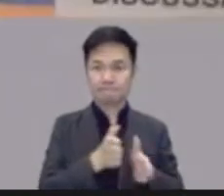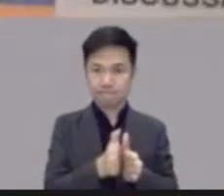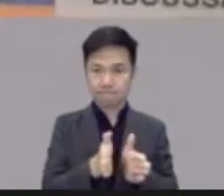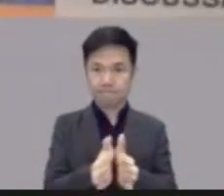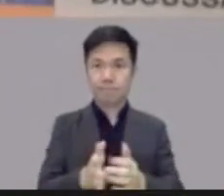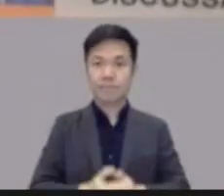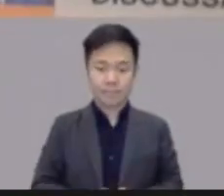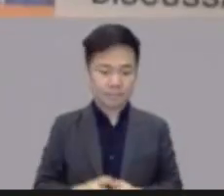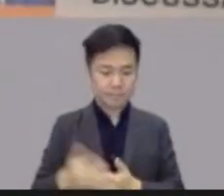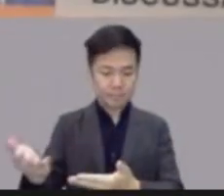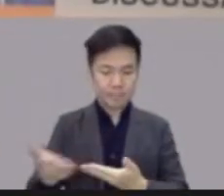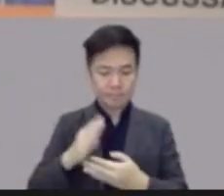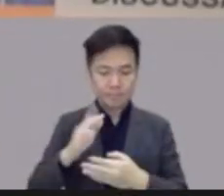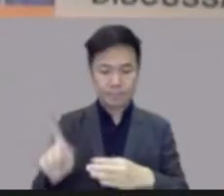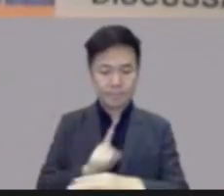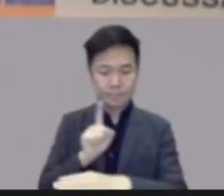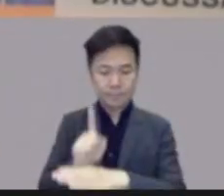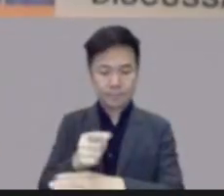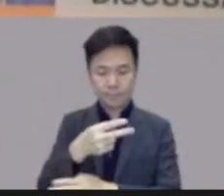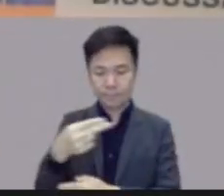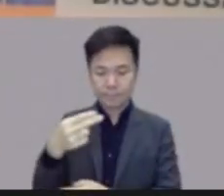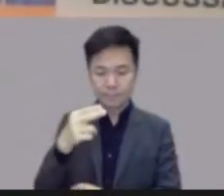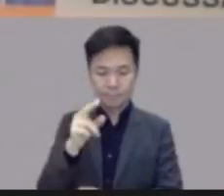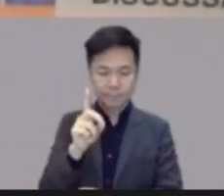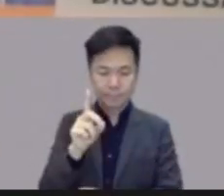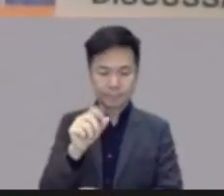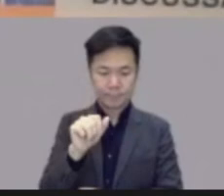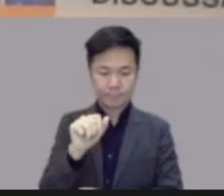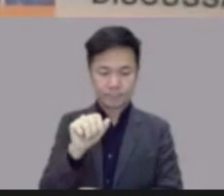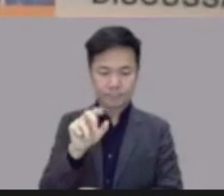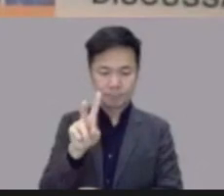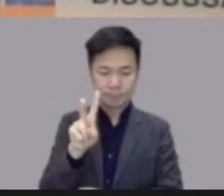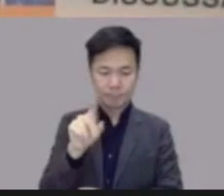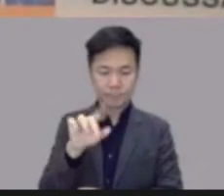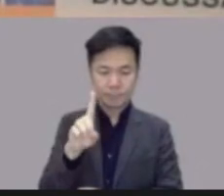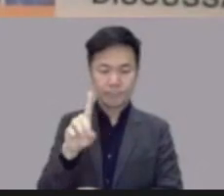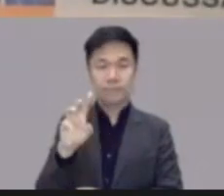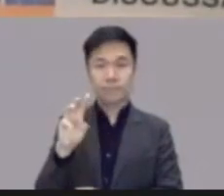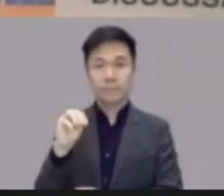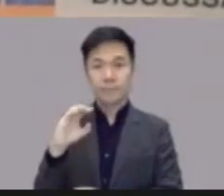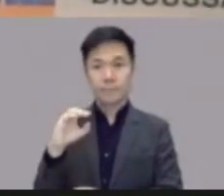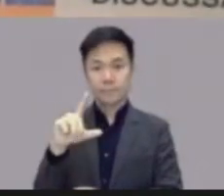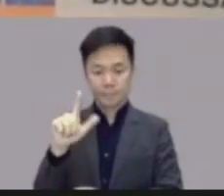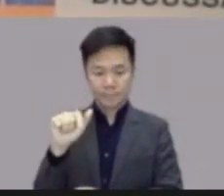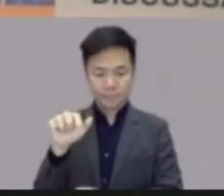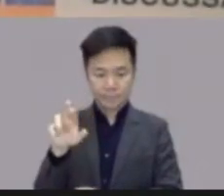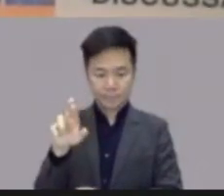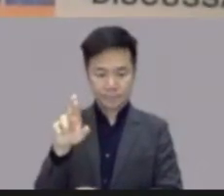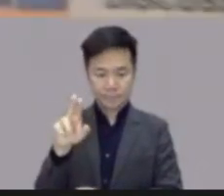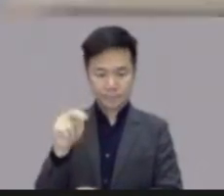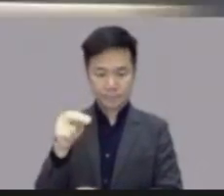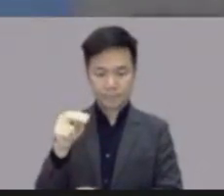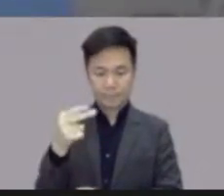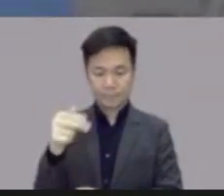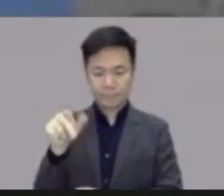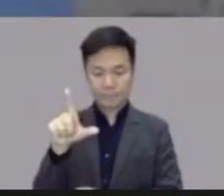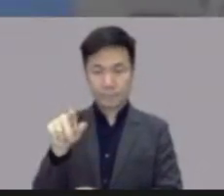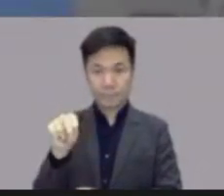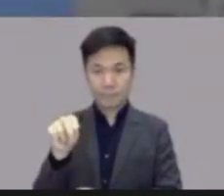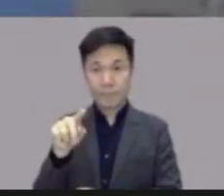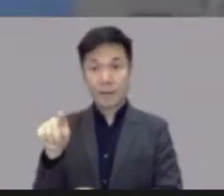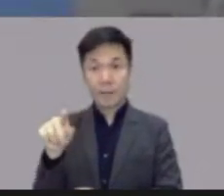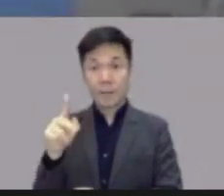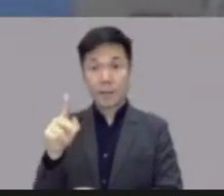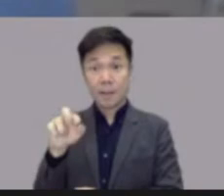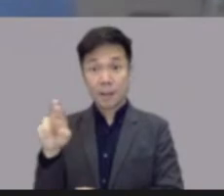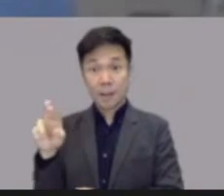McLaughlin car Regional director regional office for Asia and the Pacific U.N development coordination office Asia Pacific Development